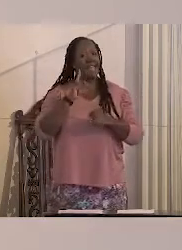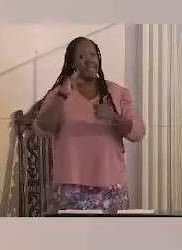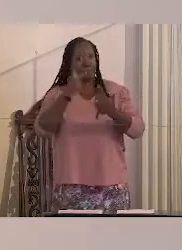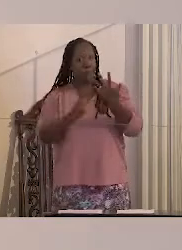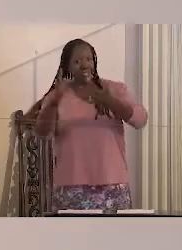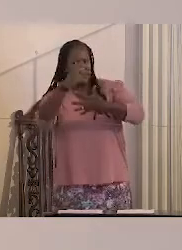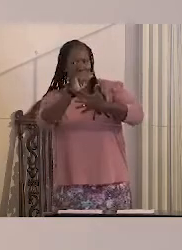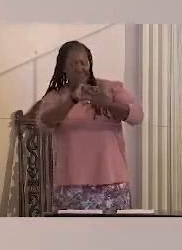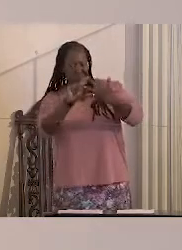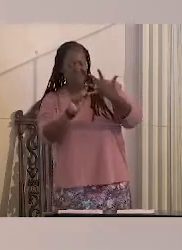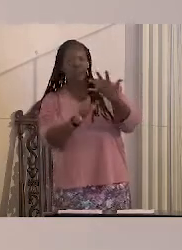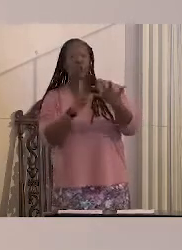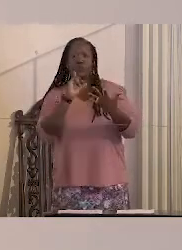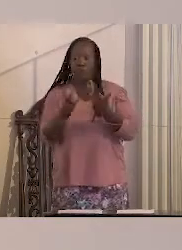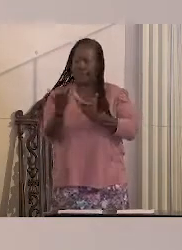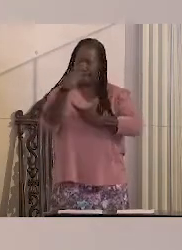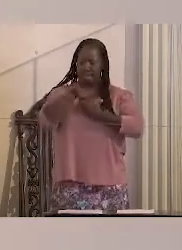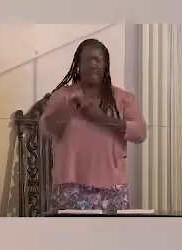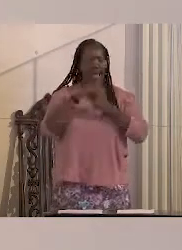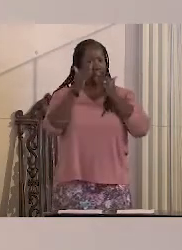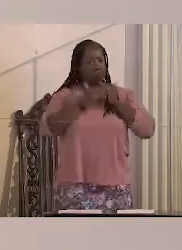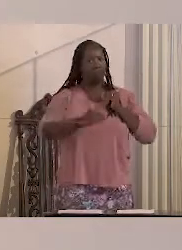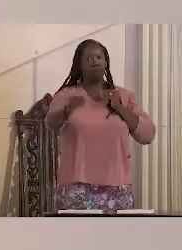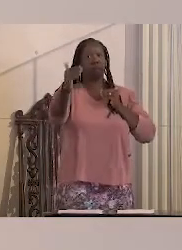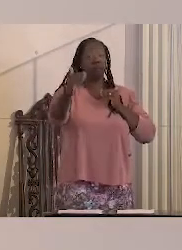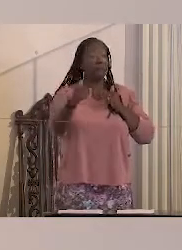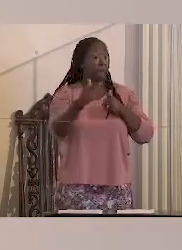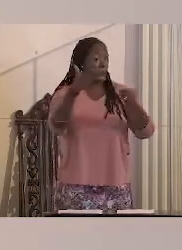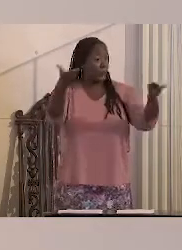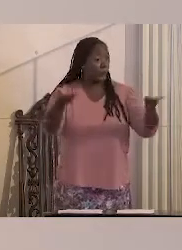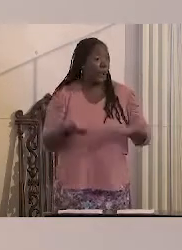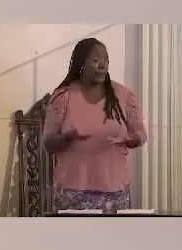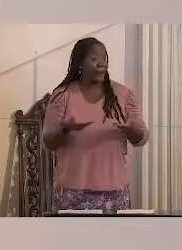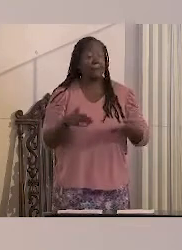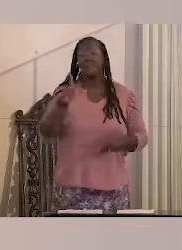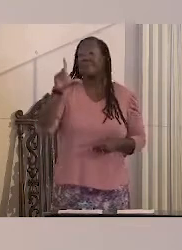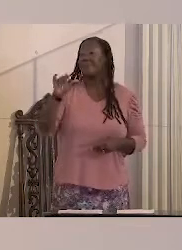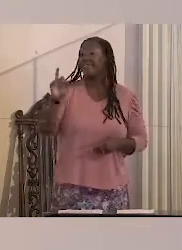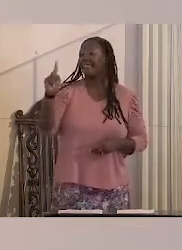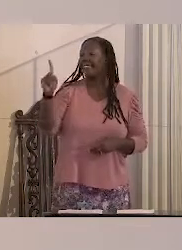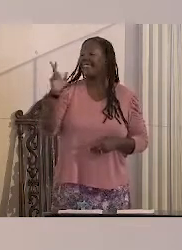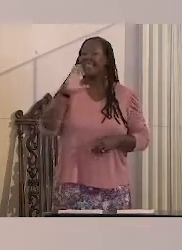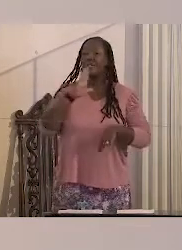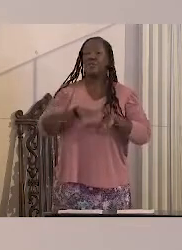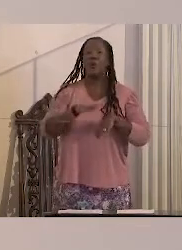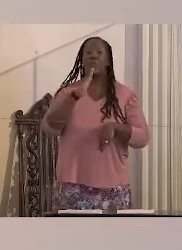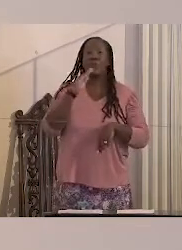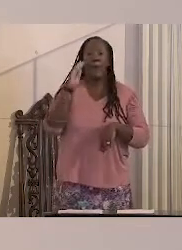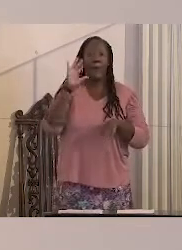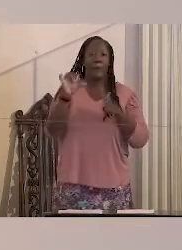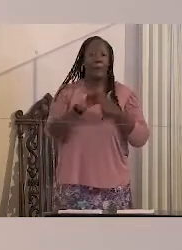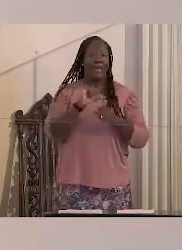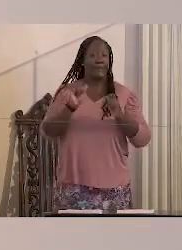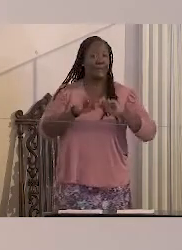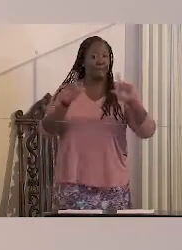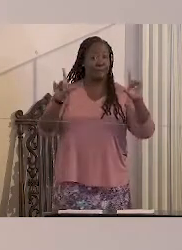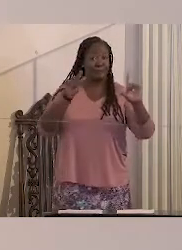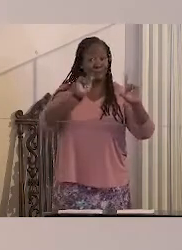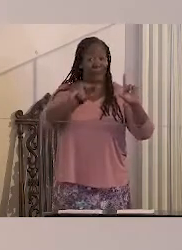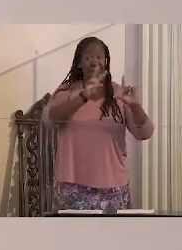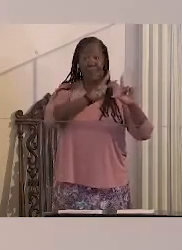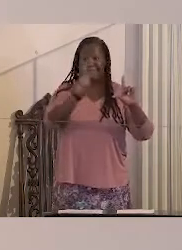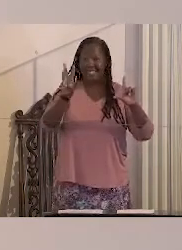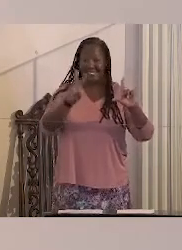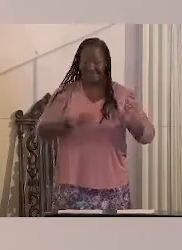year long. All are welcome to attend. The link to the class can be found on the homepage of the church's website.